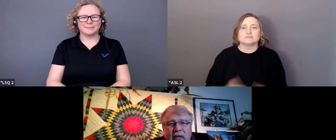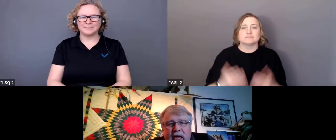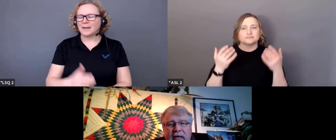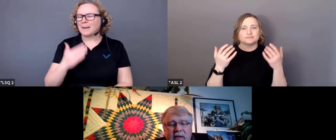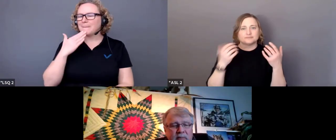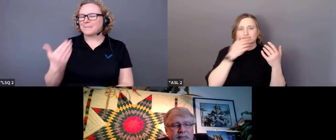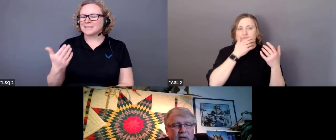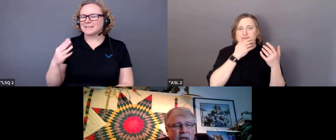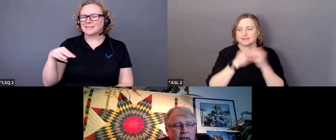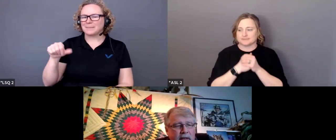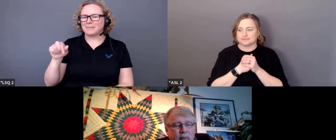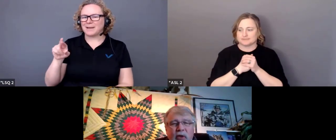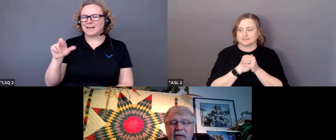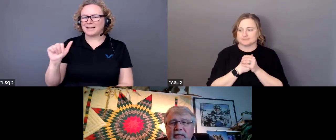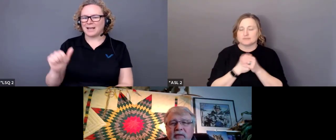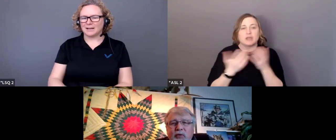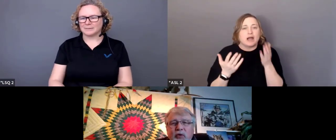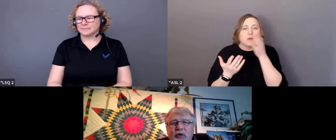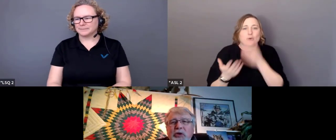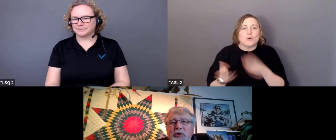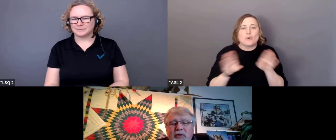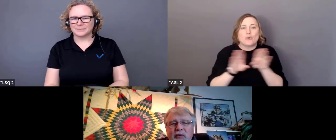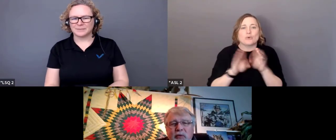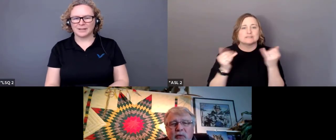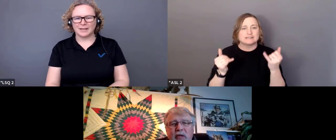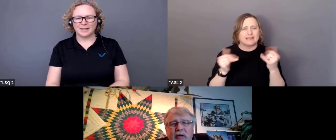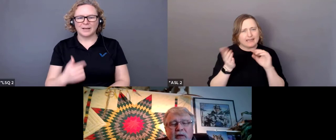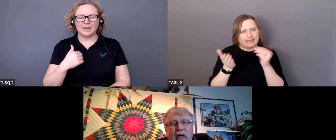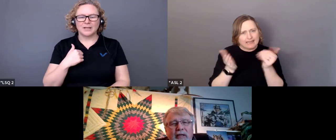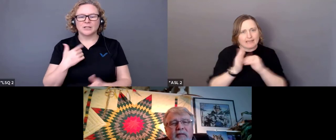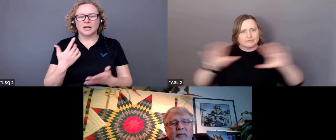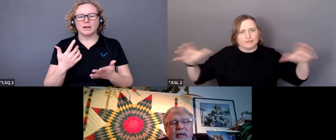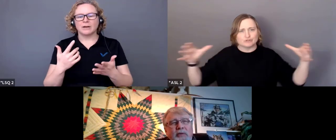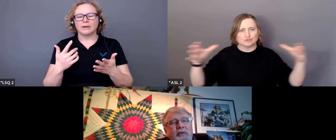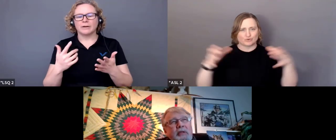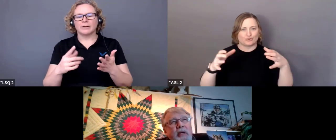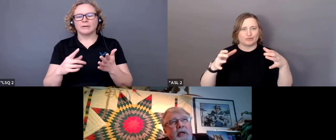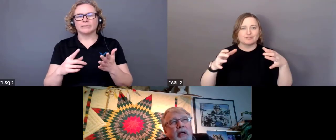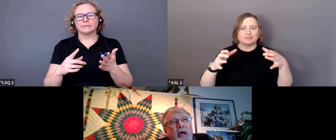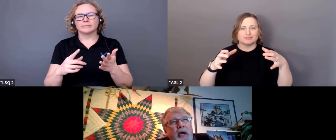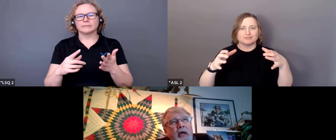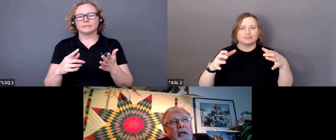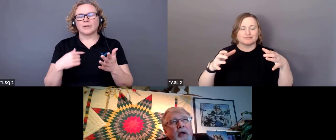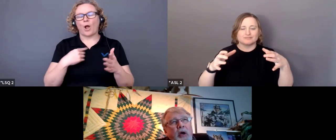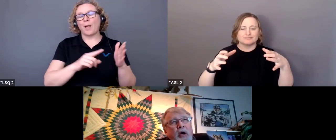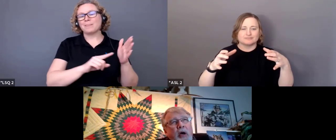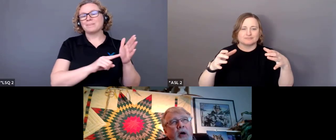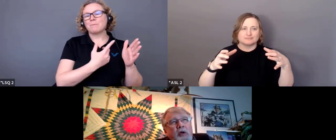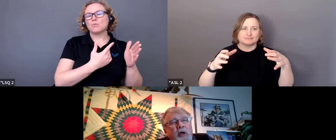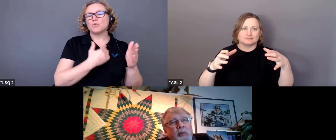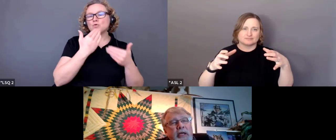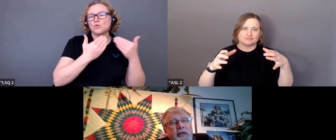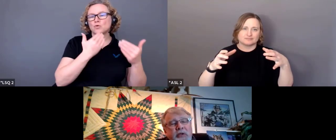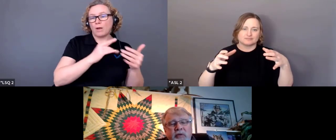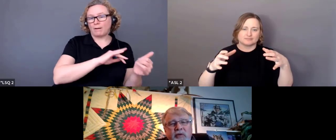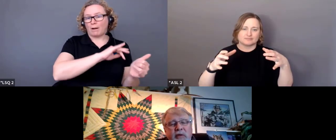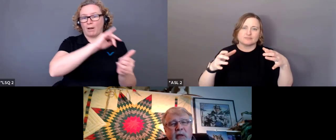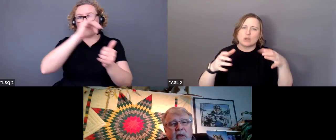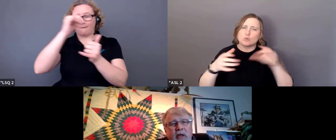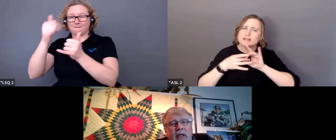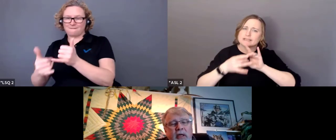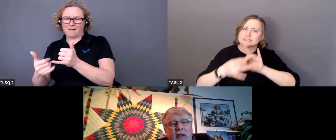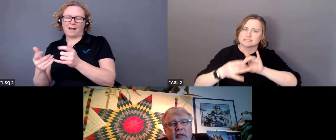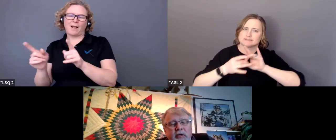off as I began, bringing us full circle to the thoughts about all our